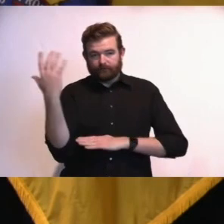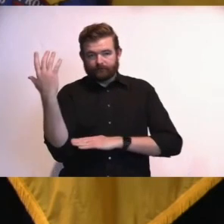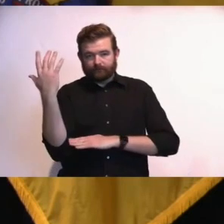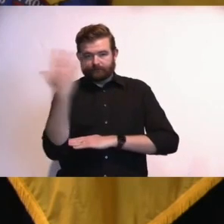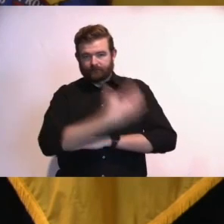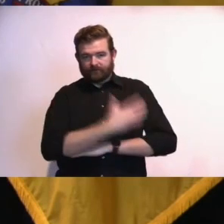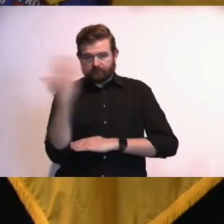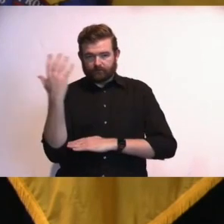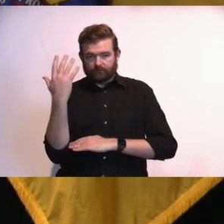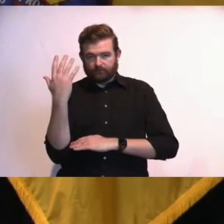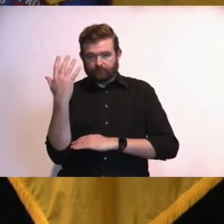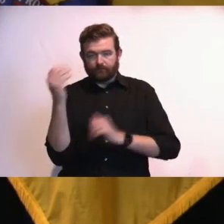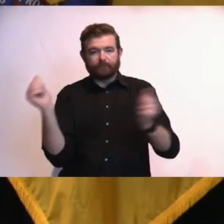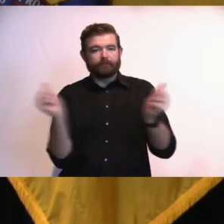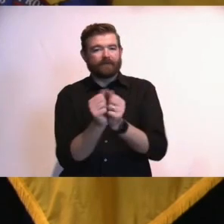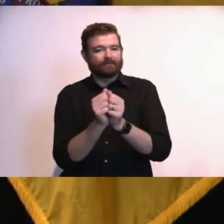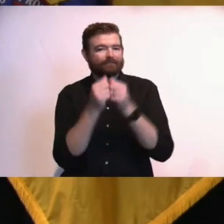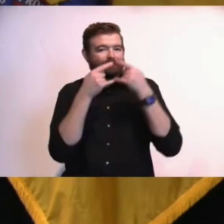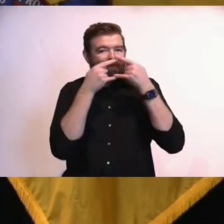a test.